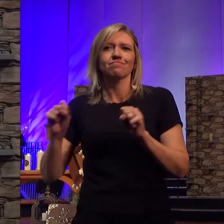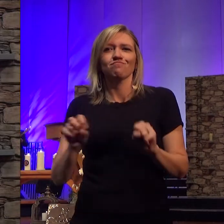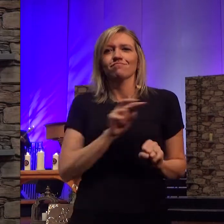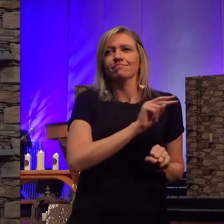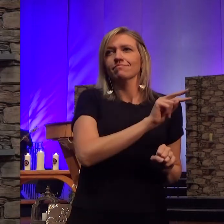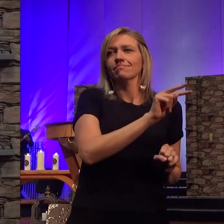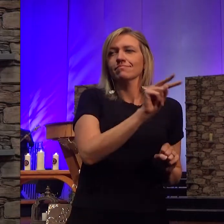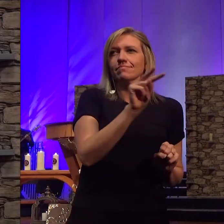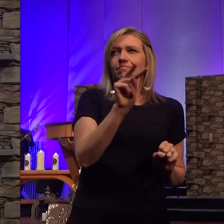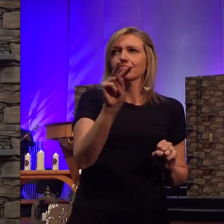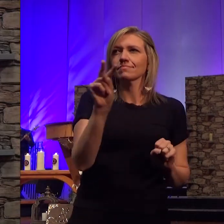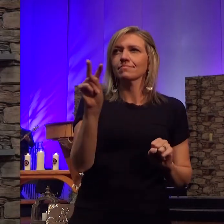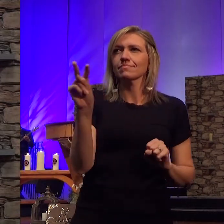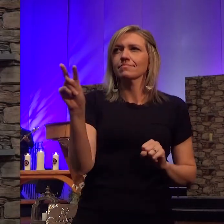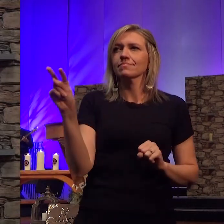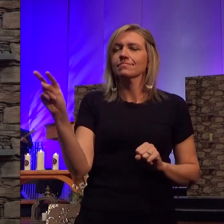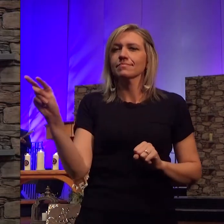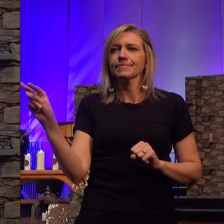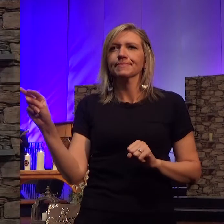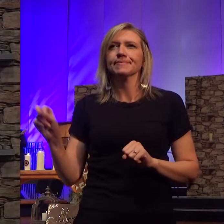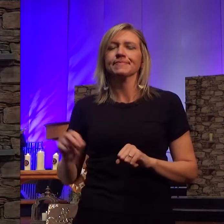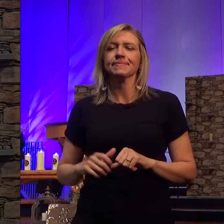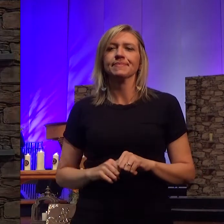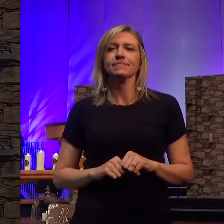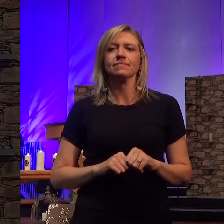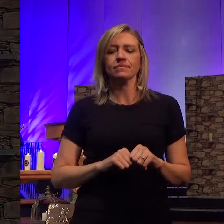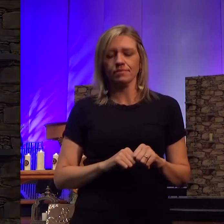unfolding in view.